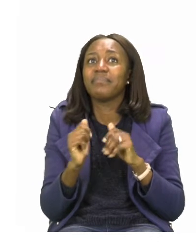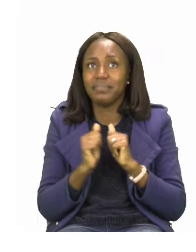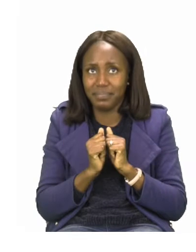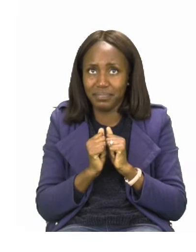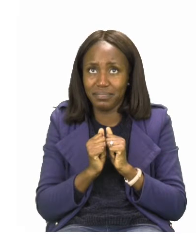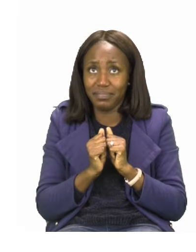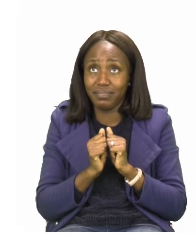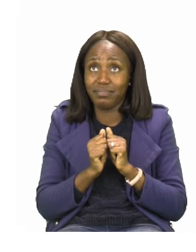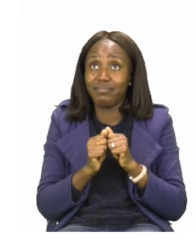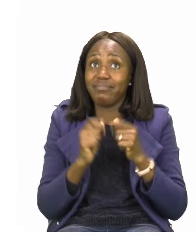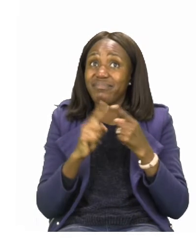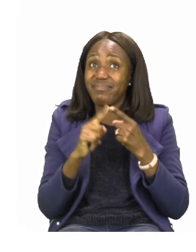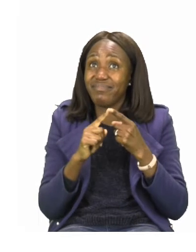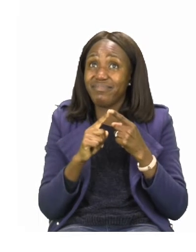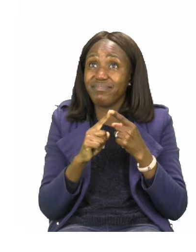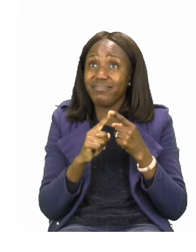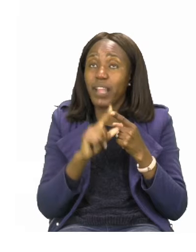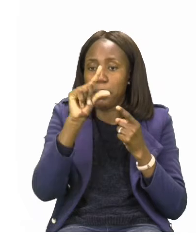Will you reduce,